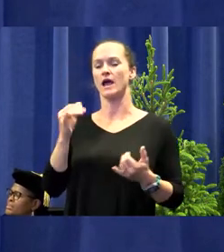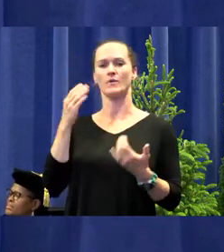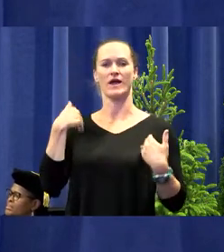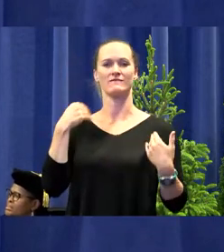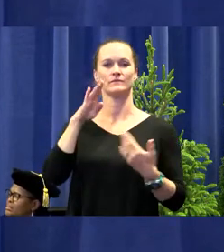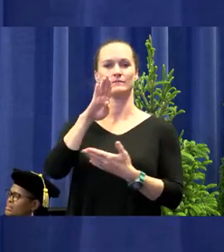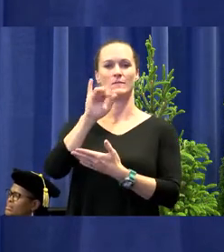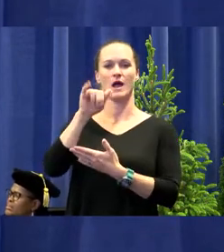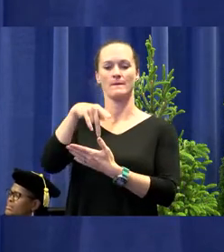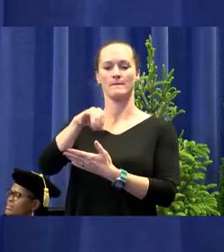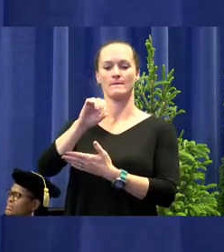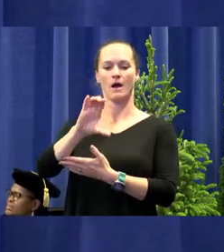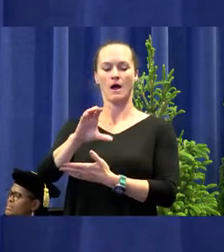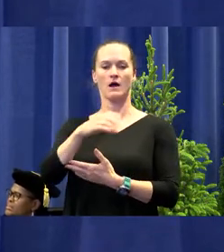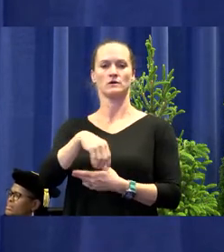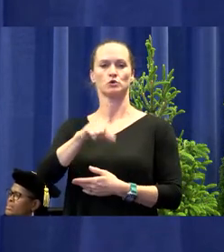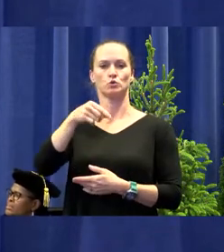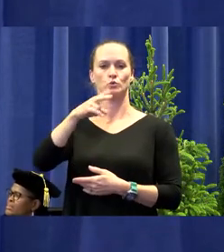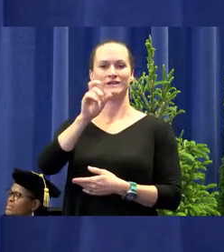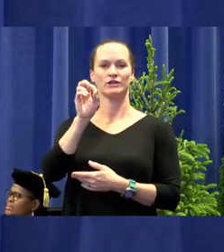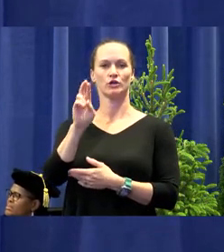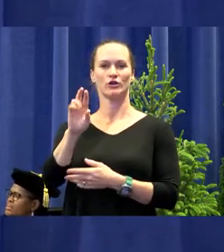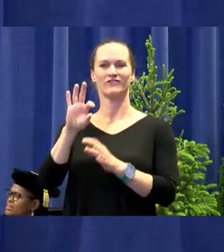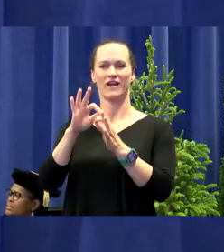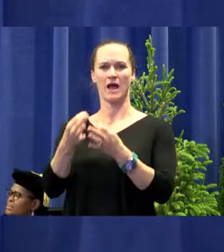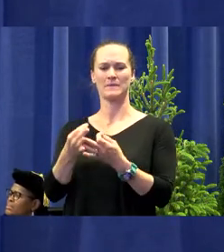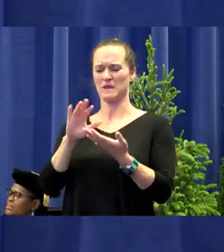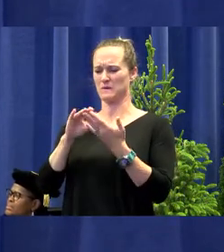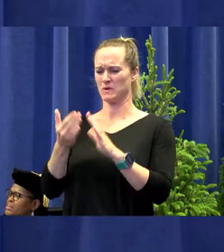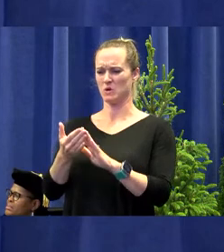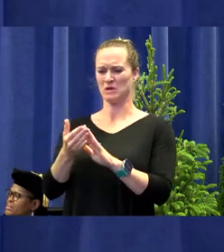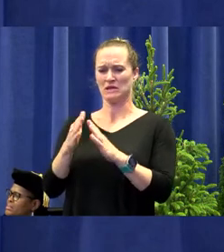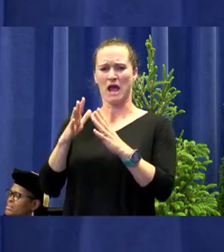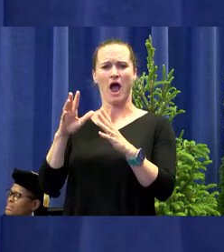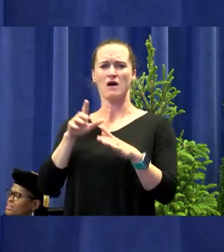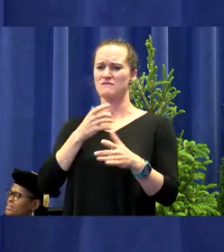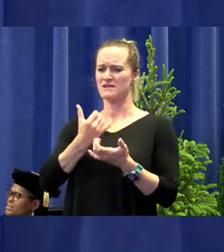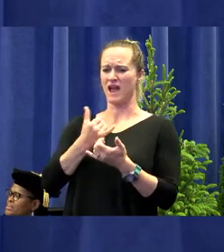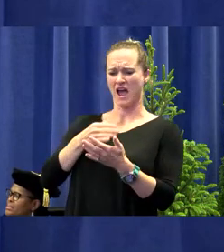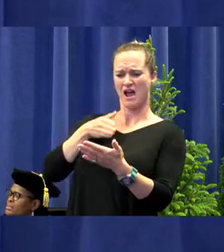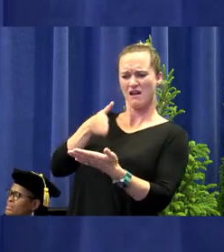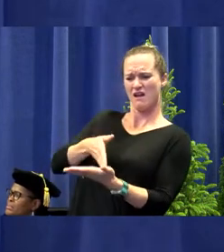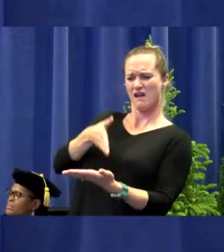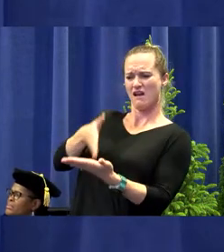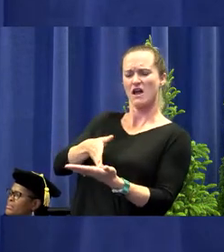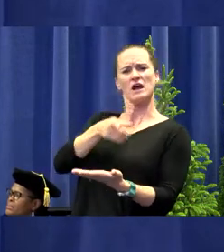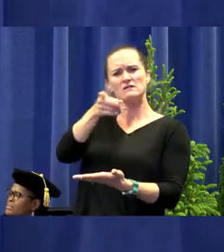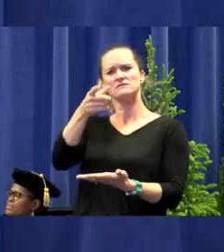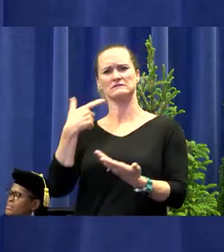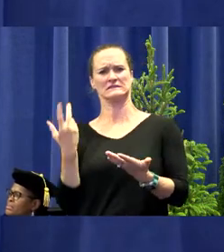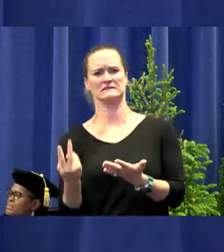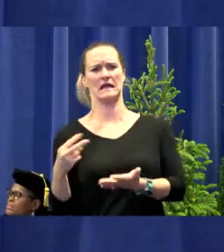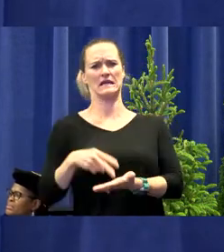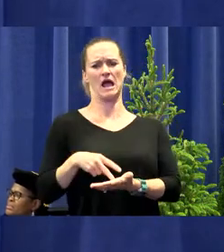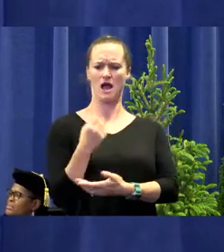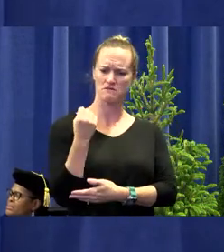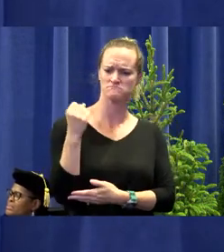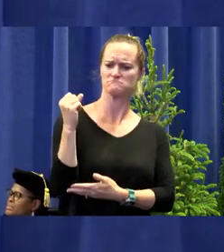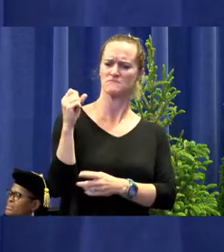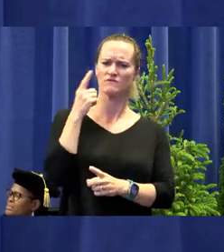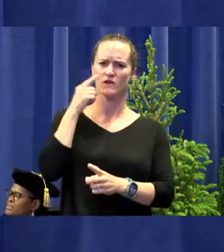queer families and communities are under attack, stand up for them and stand up for yourself.